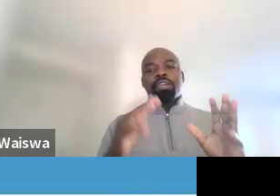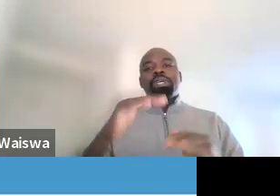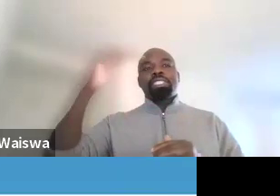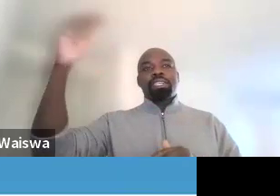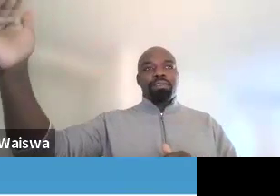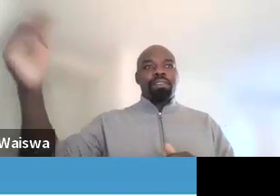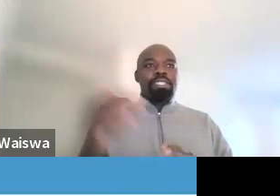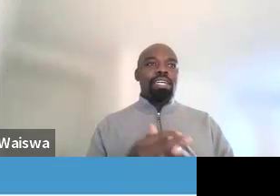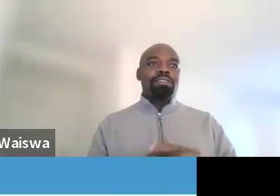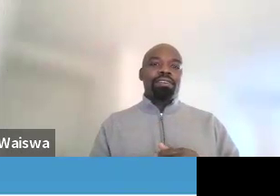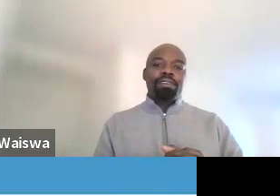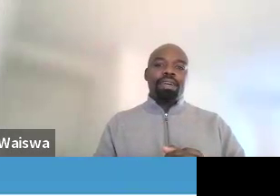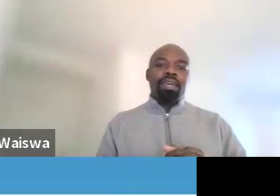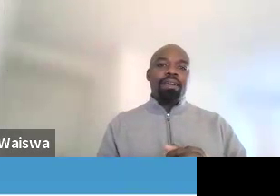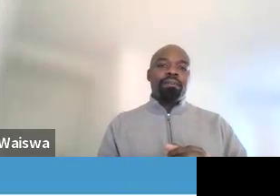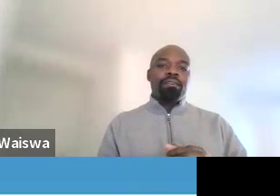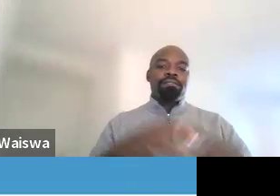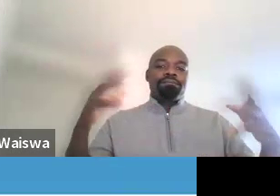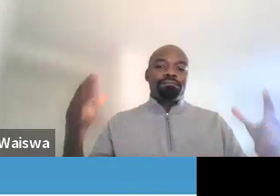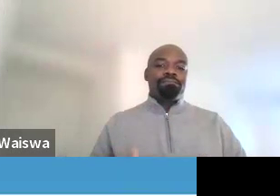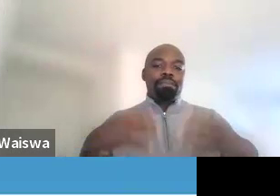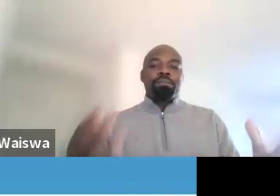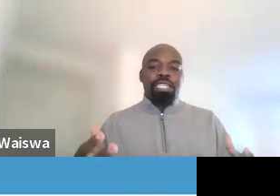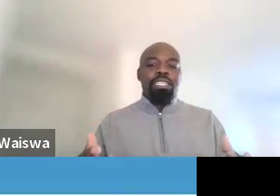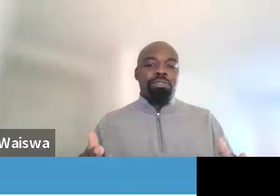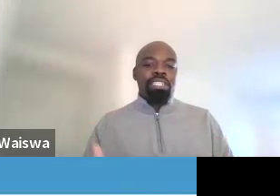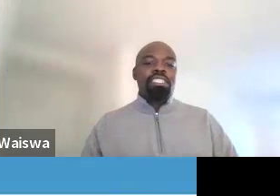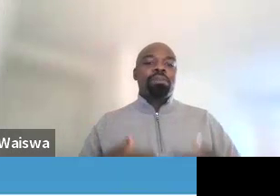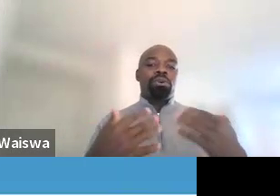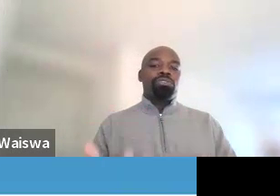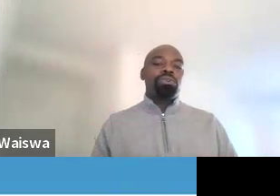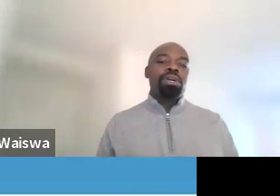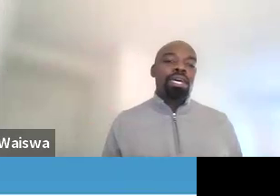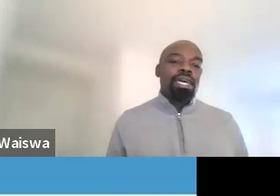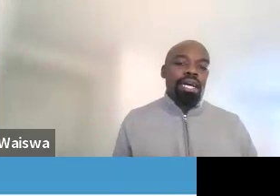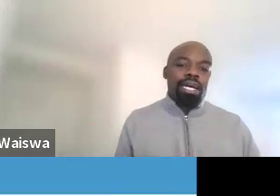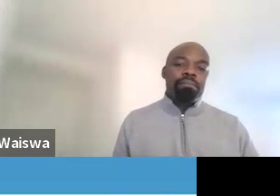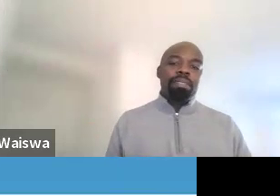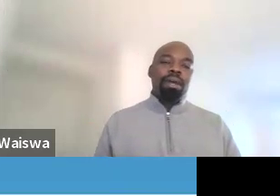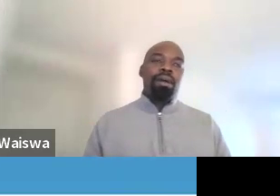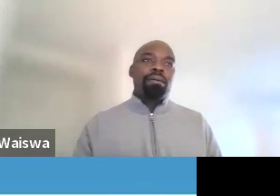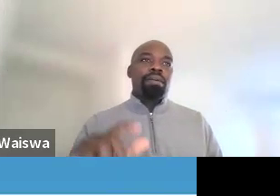it increases the chances of them taking it seriously, but also